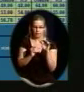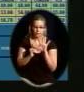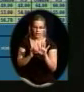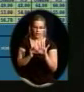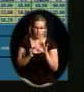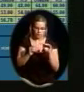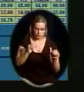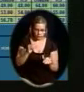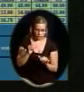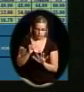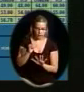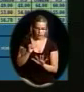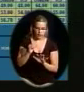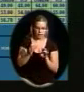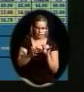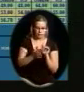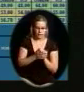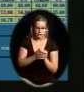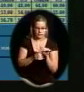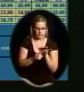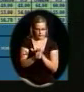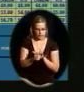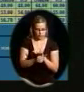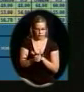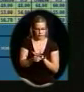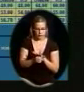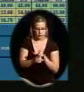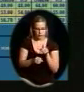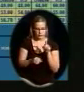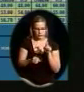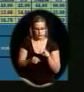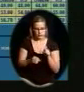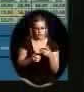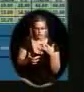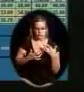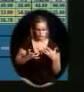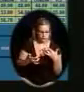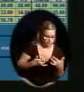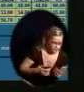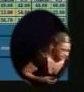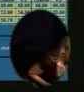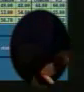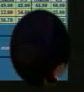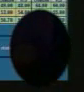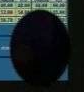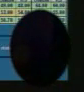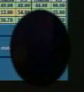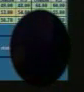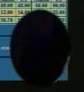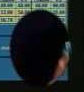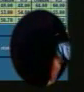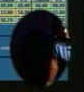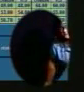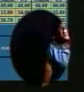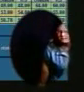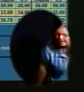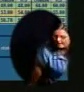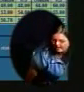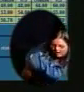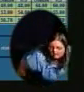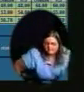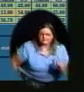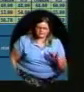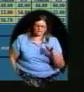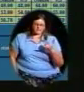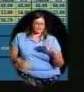or below 5, that's when there's a significant area. That's a trend that's seriously to be concerned with. The yellow is that we were above the state, but not